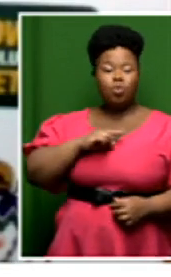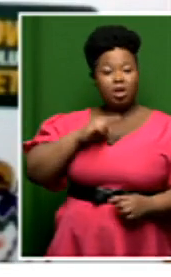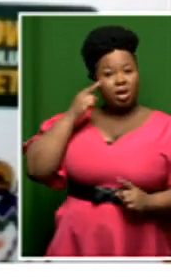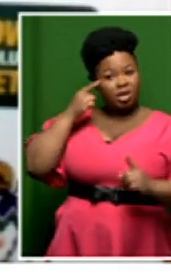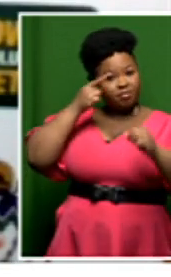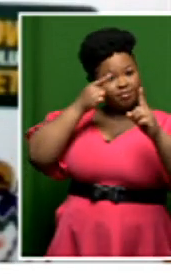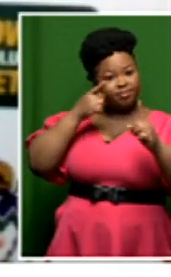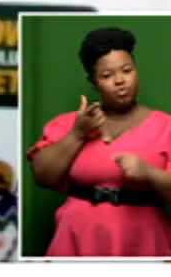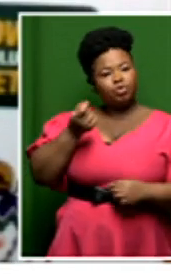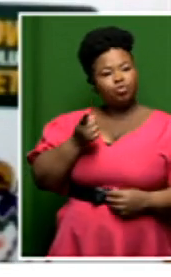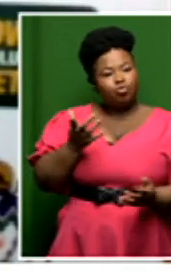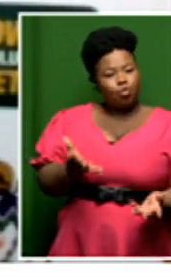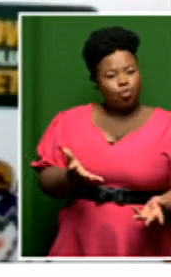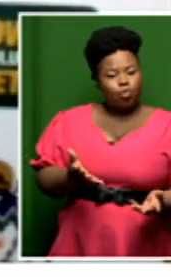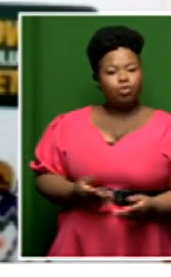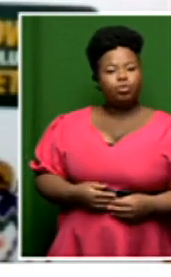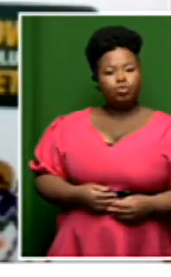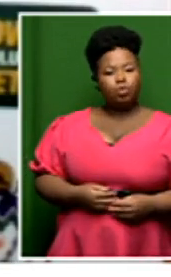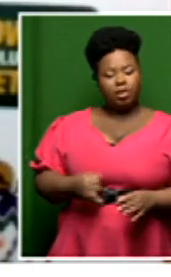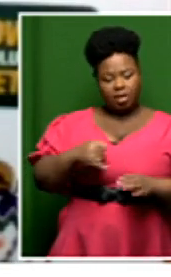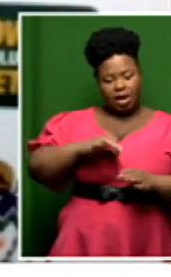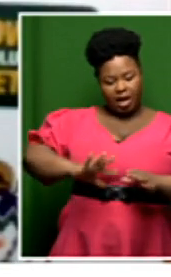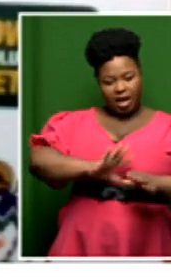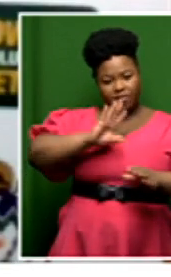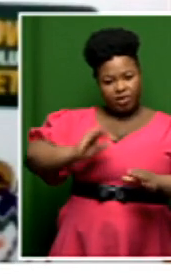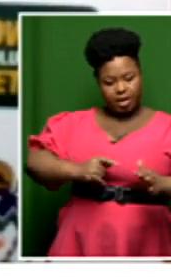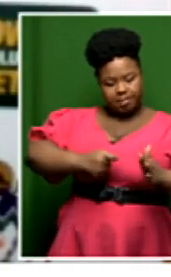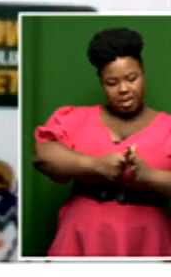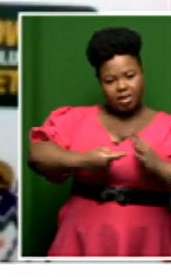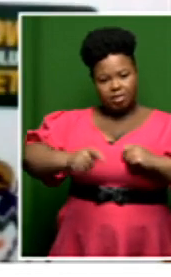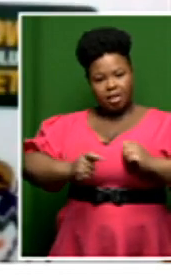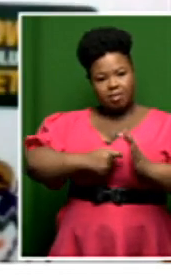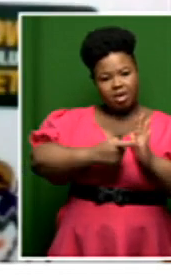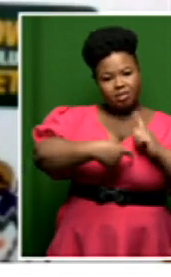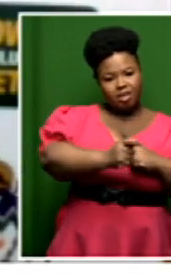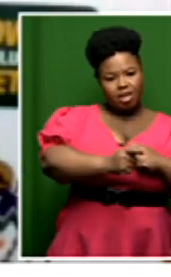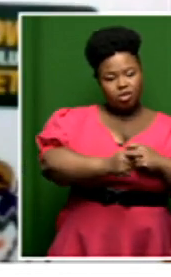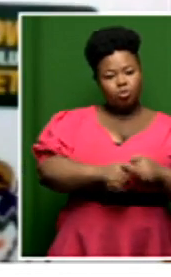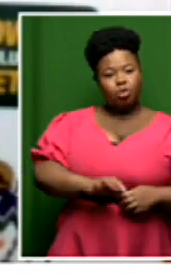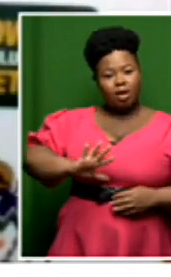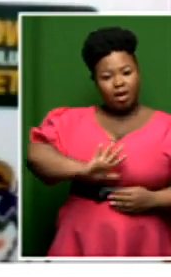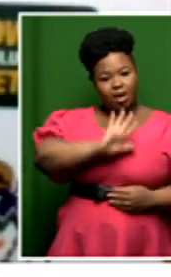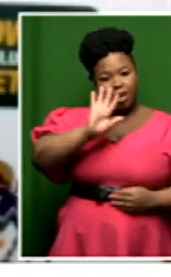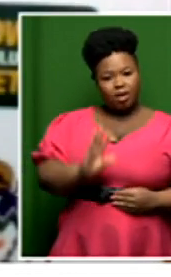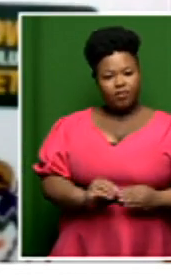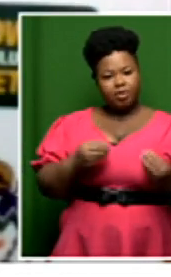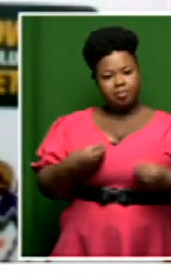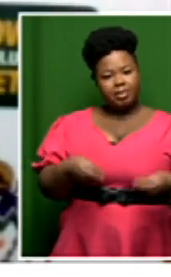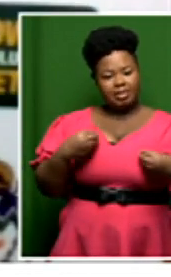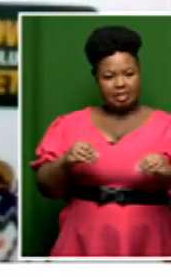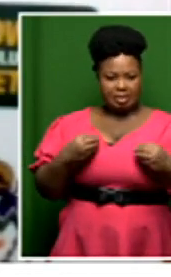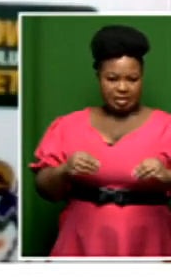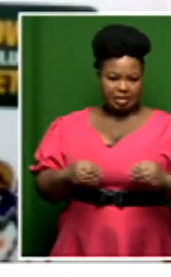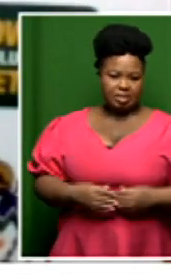promote the intra-Africa trade among African businesses. It